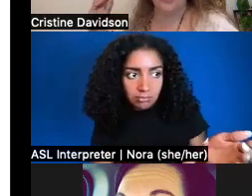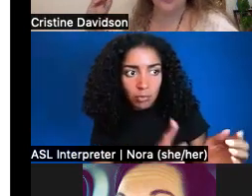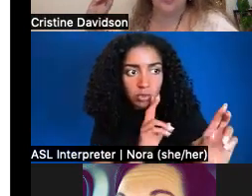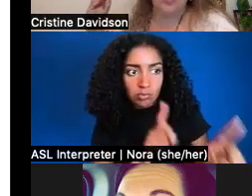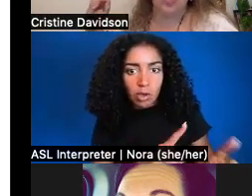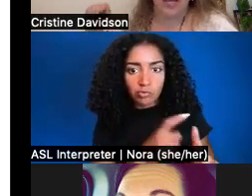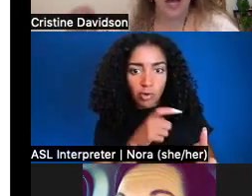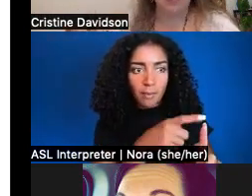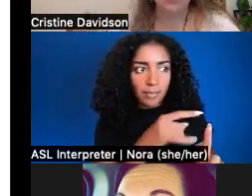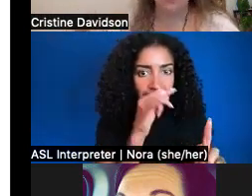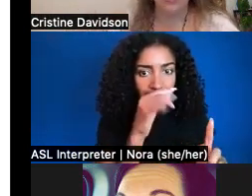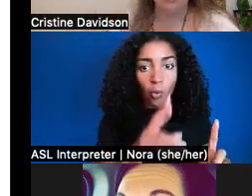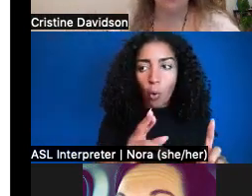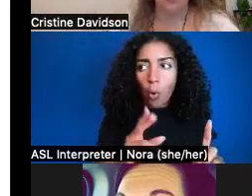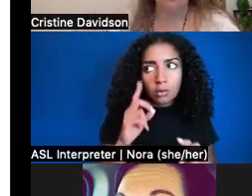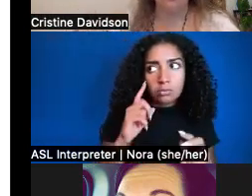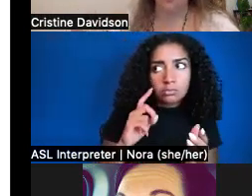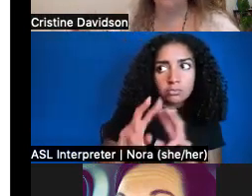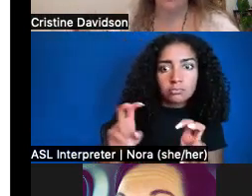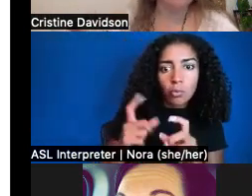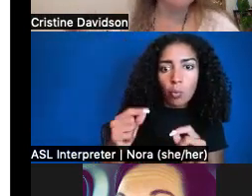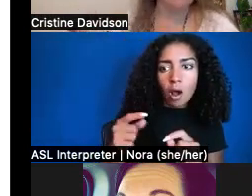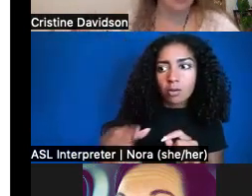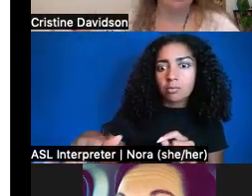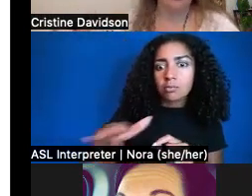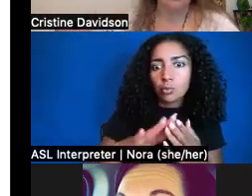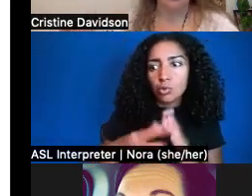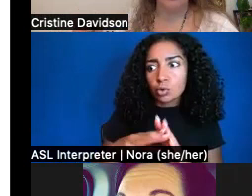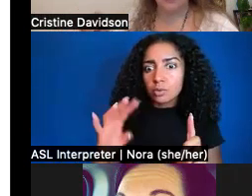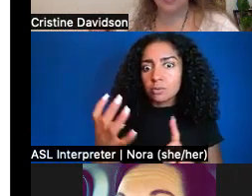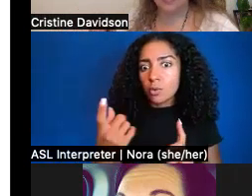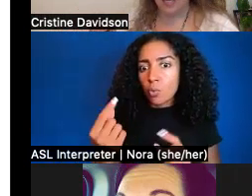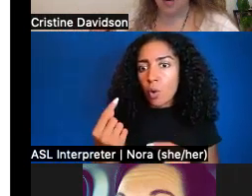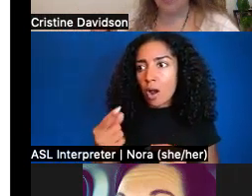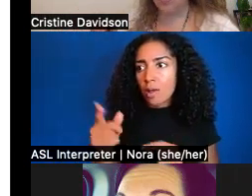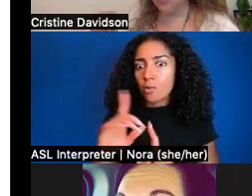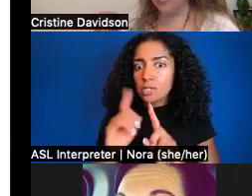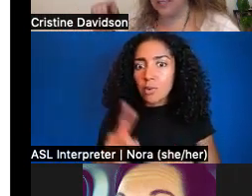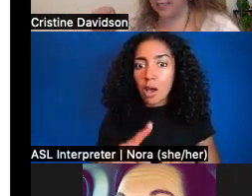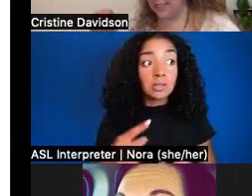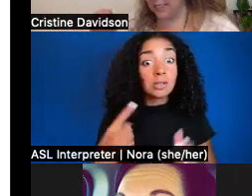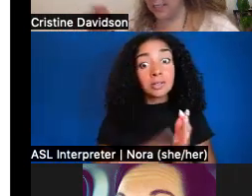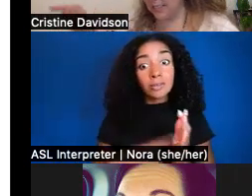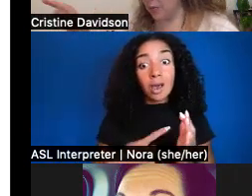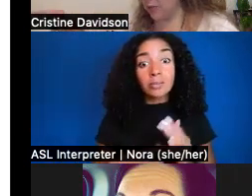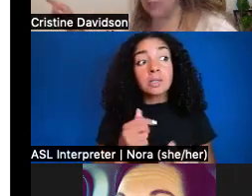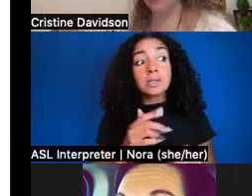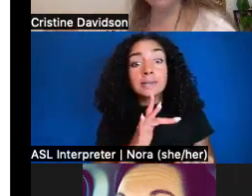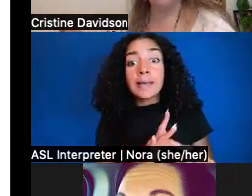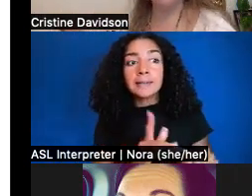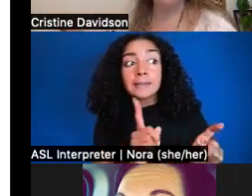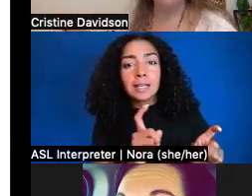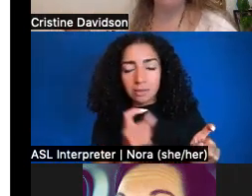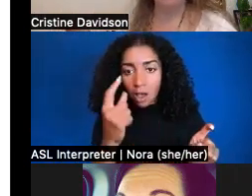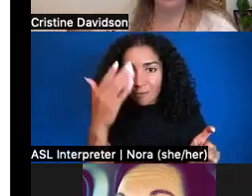around. So that happens right in front of the whole family sometimes, because that harm doer is testing to see what the